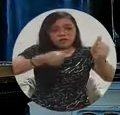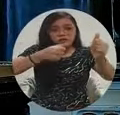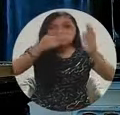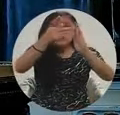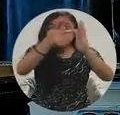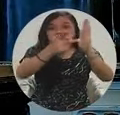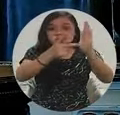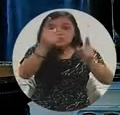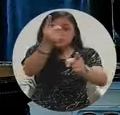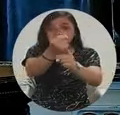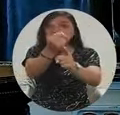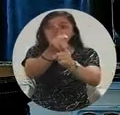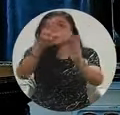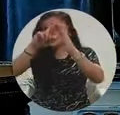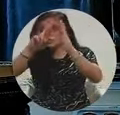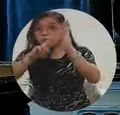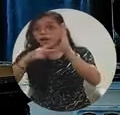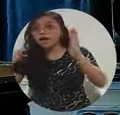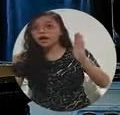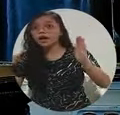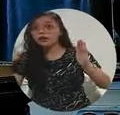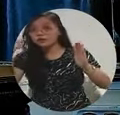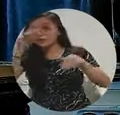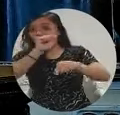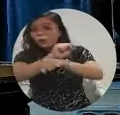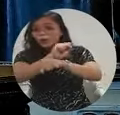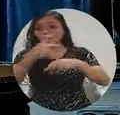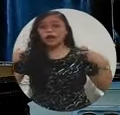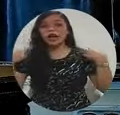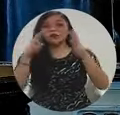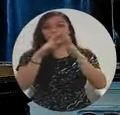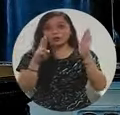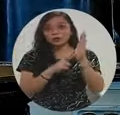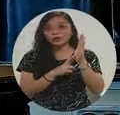You have to follow a procedure.